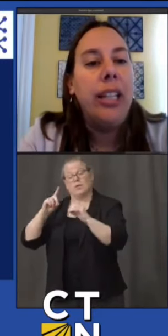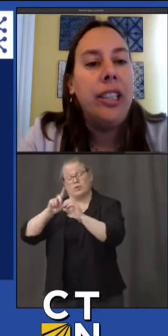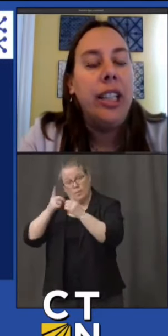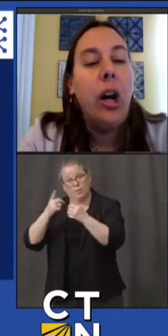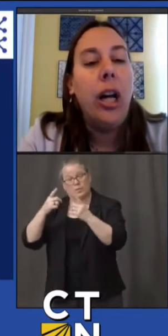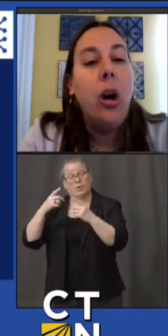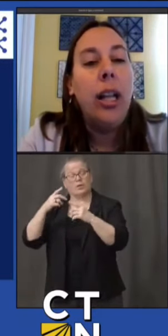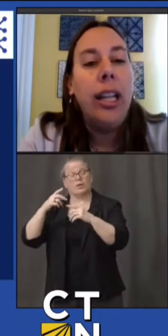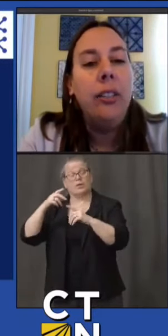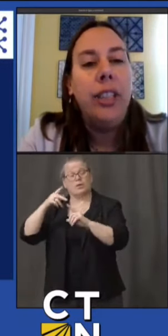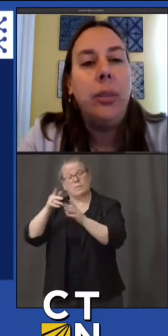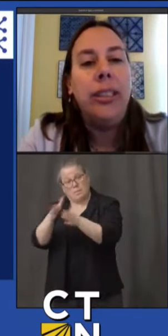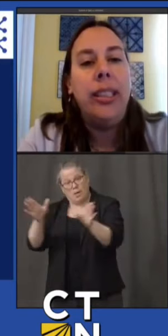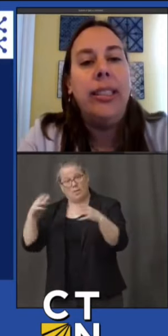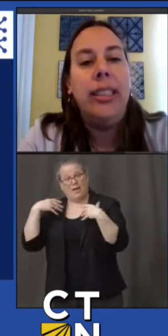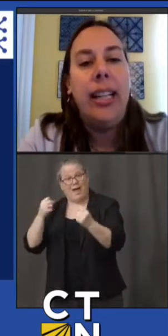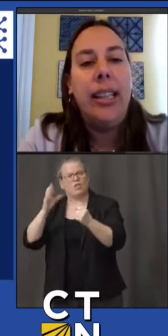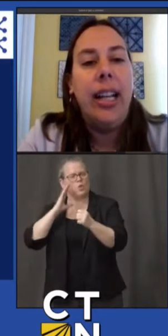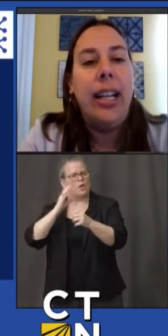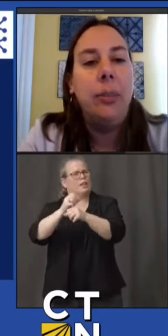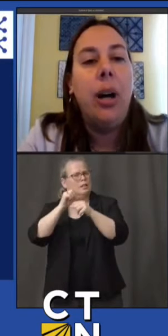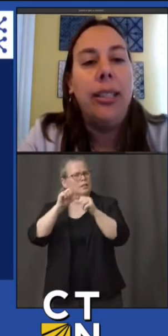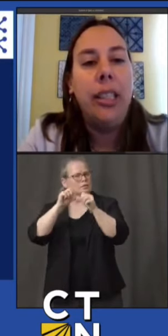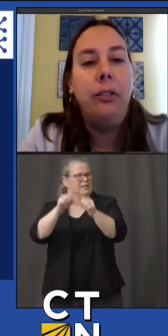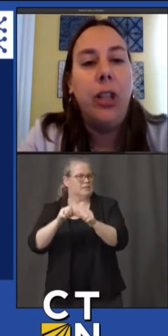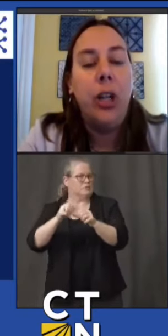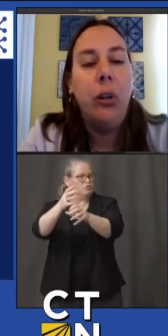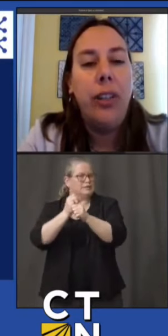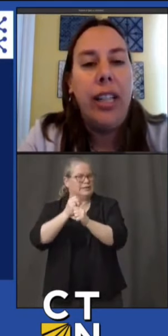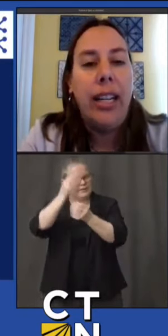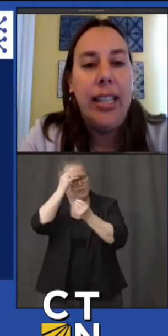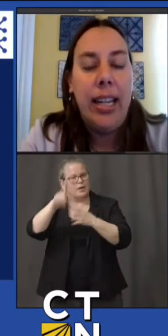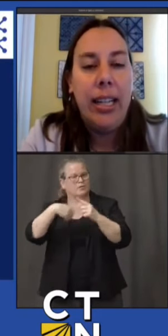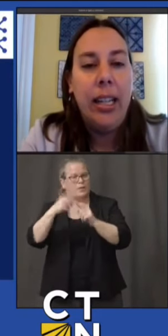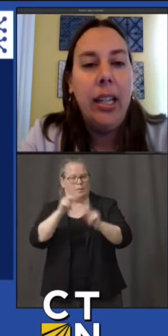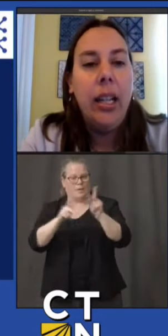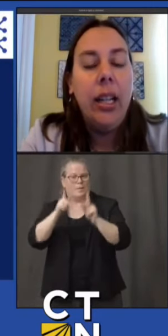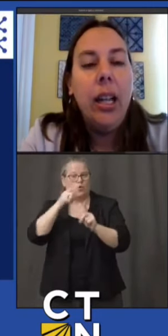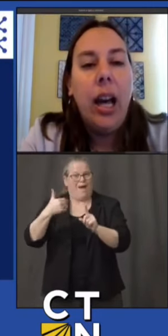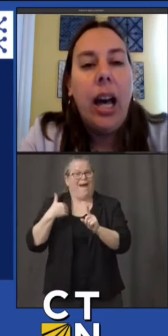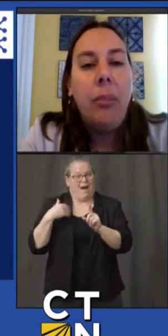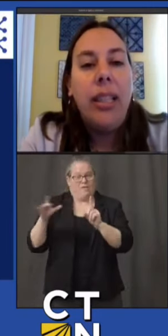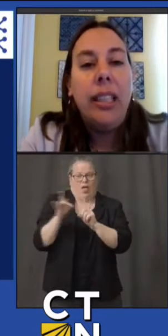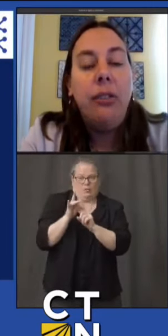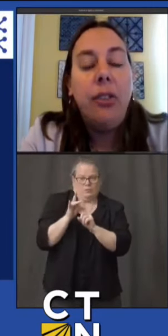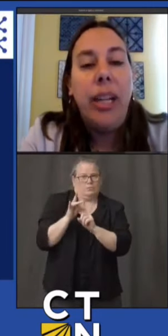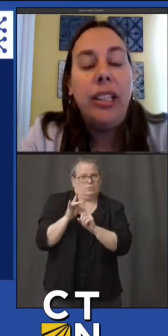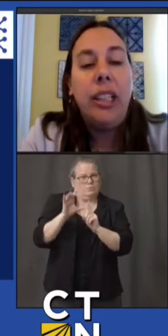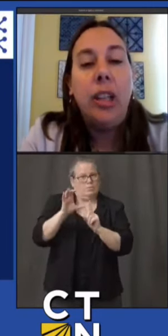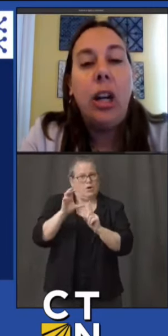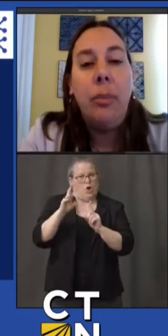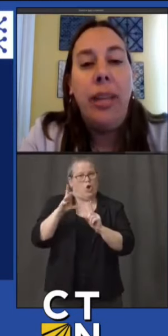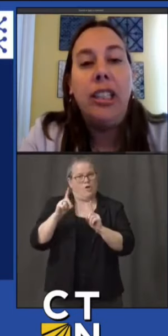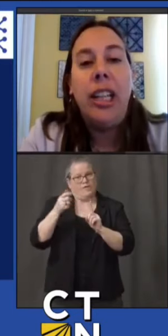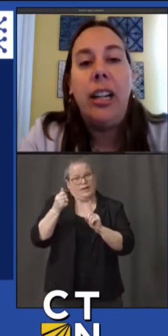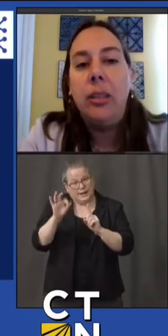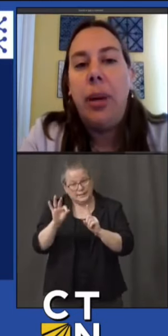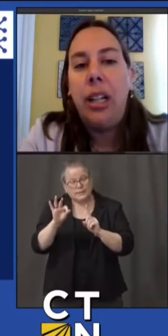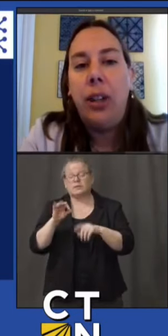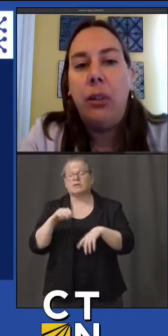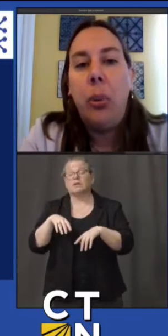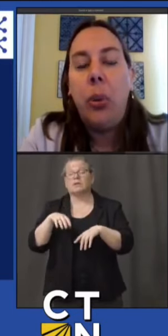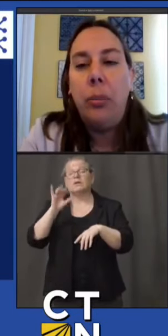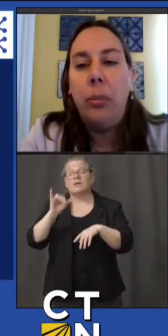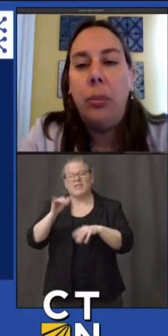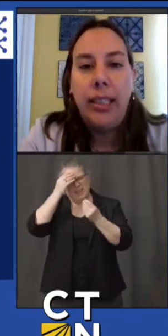information on all individuals in the states that test positive for COVID-19. This information is already being shared as part